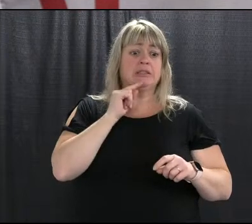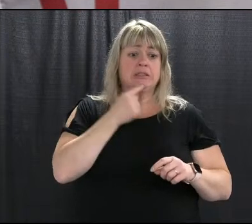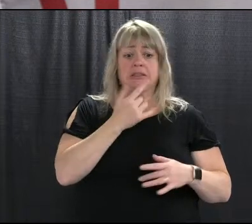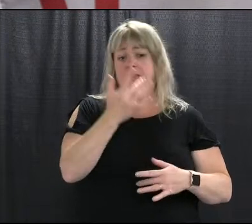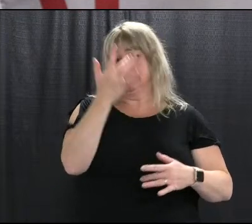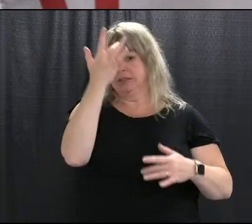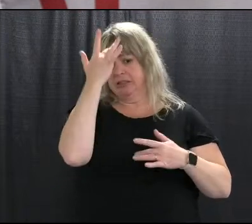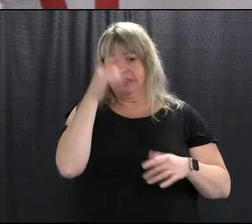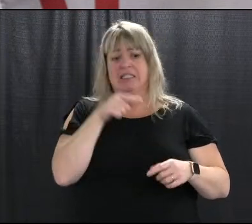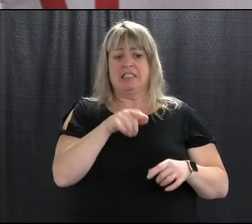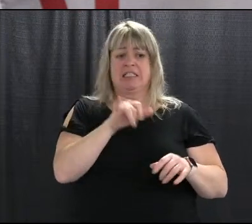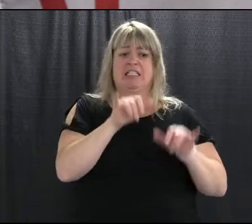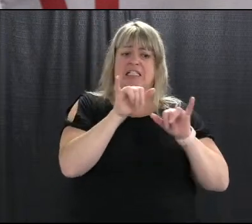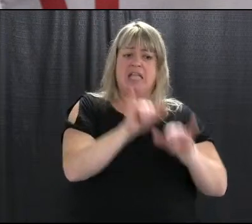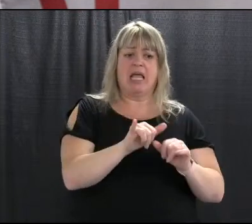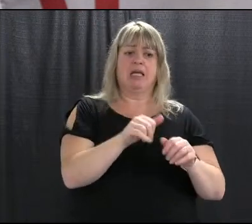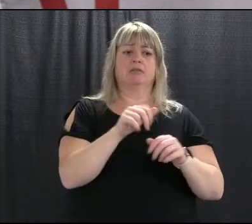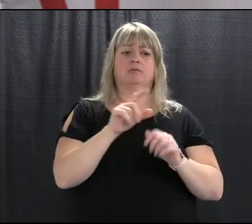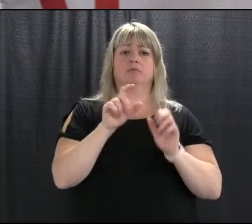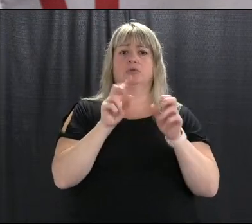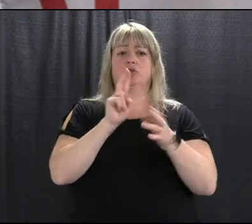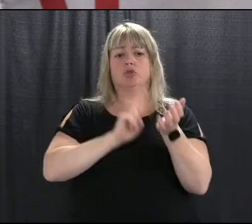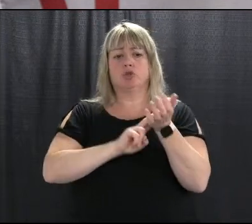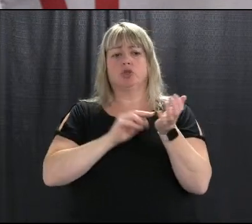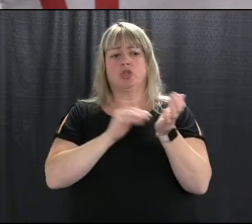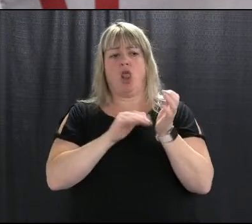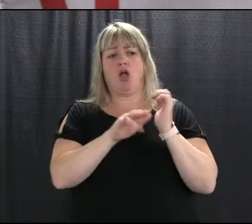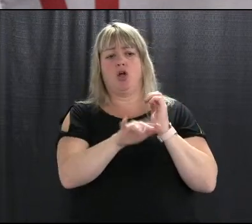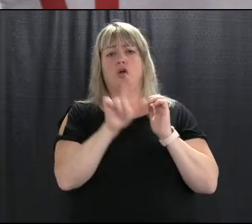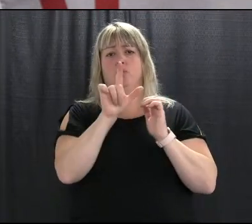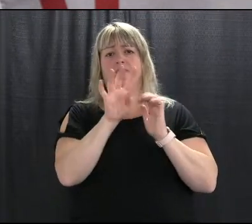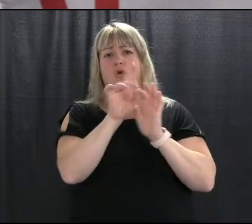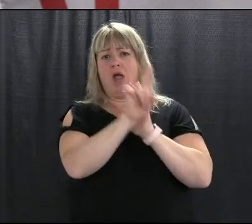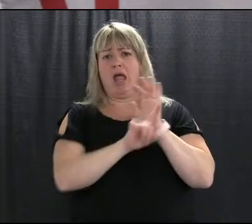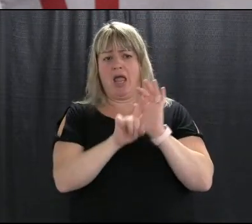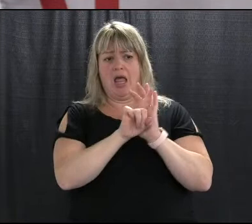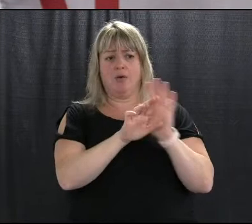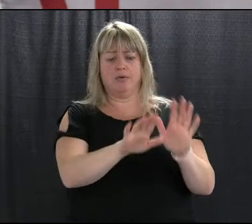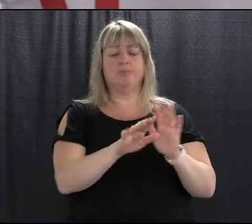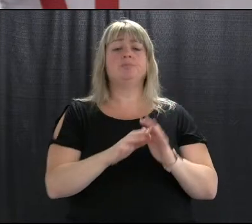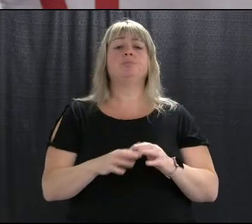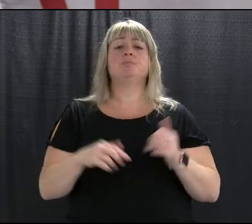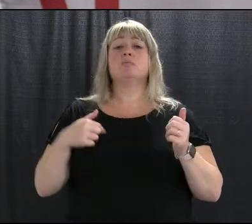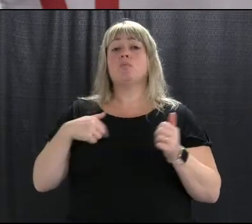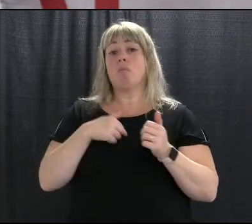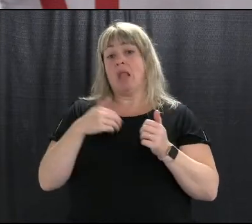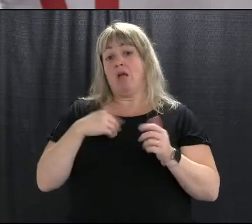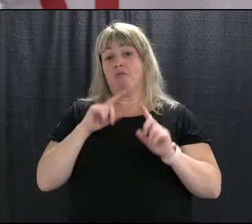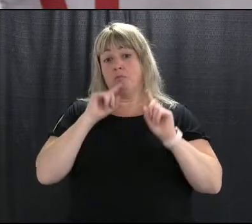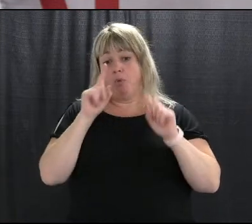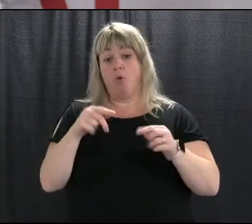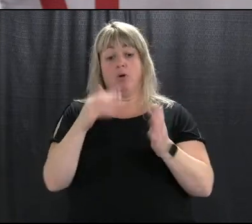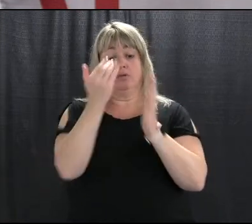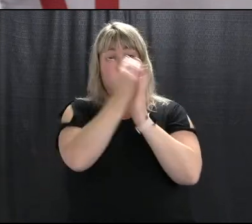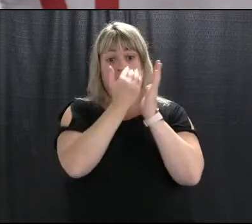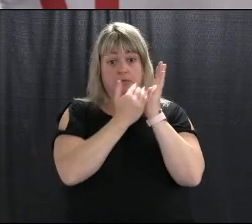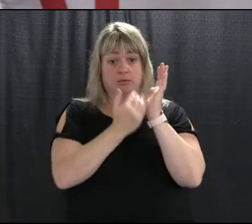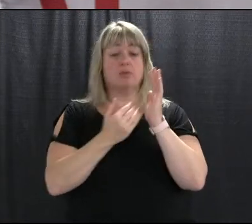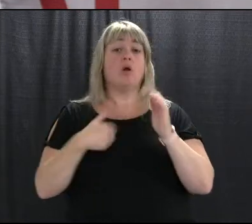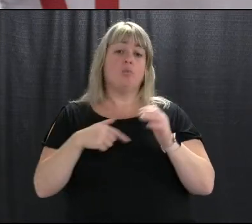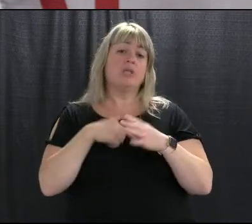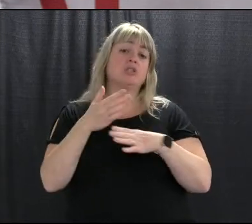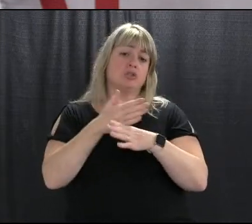else who needs the medical care. The recommendations in the report are part of a series of new and ongoing